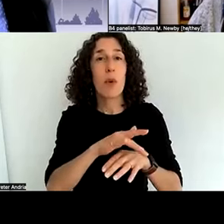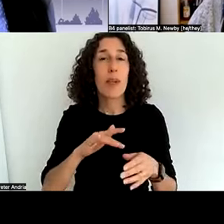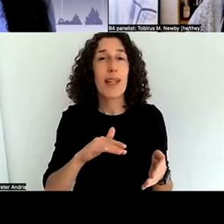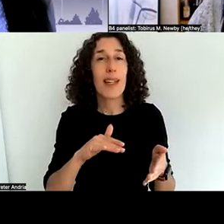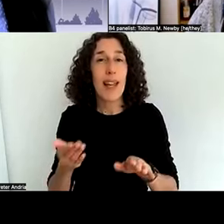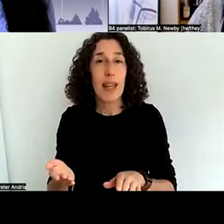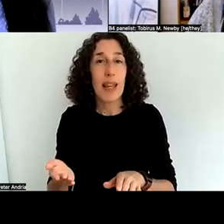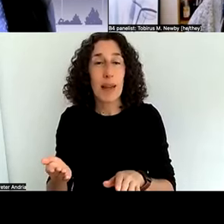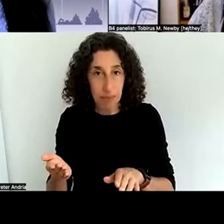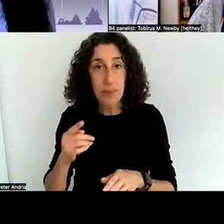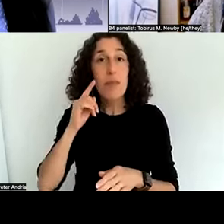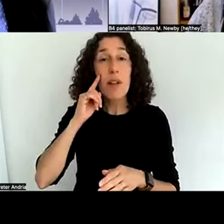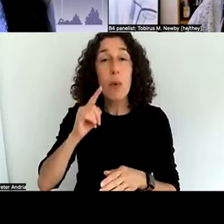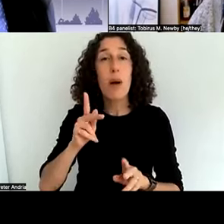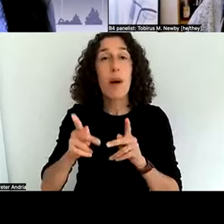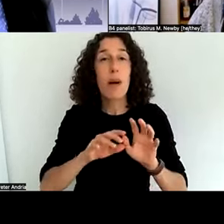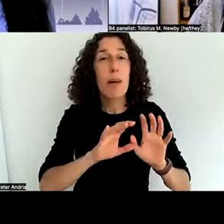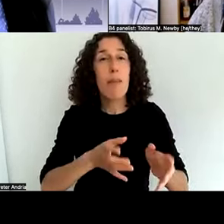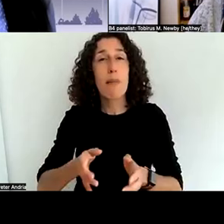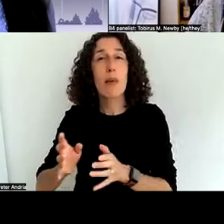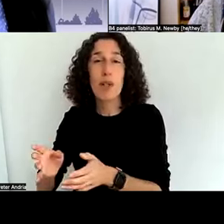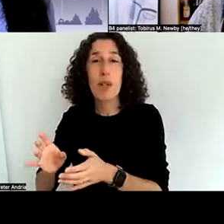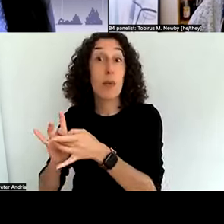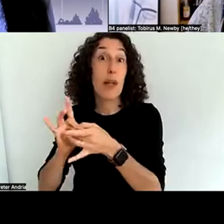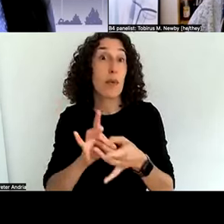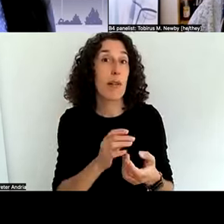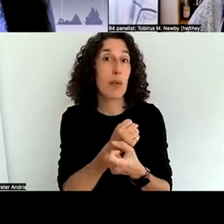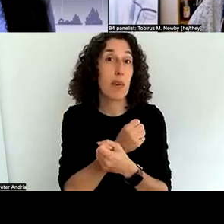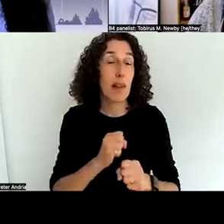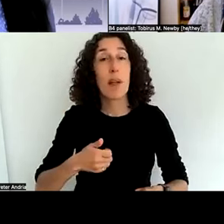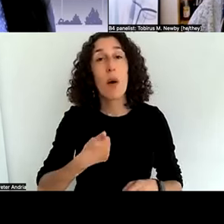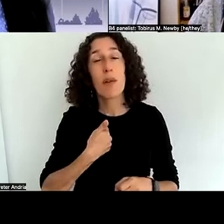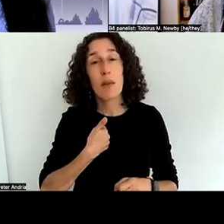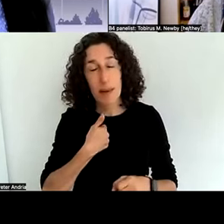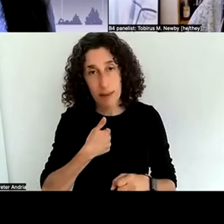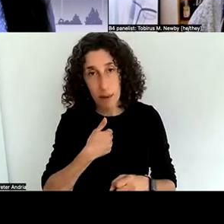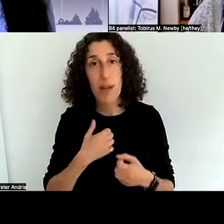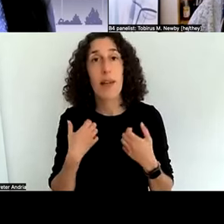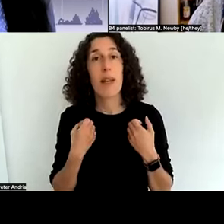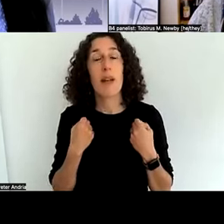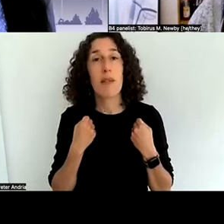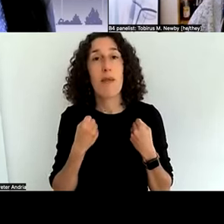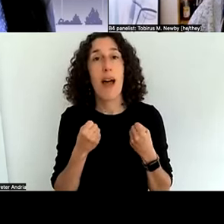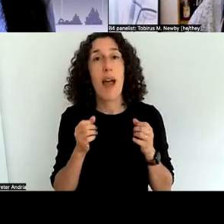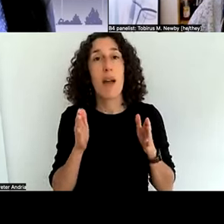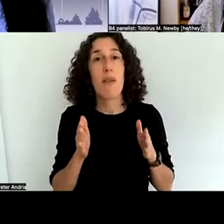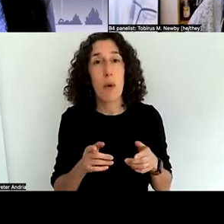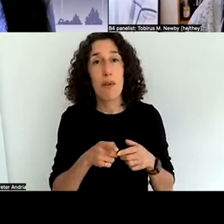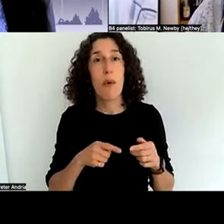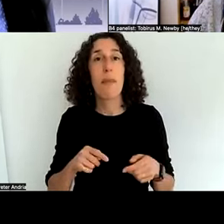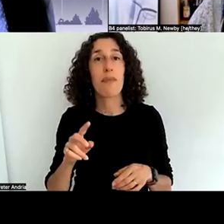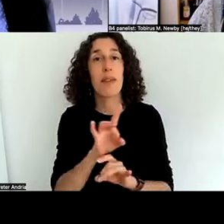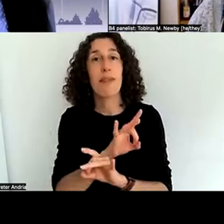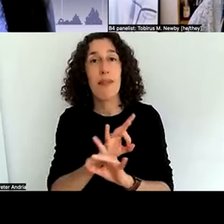a great degree of humility as a survivor of violence, and some of that violence is classified as violent crime, and always do want to center the agency of survivors in that